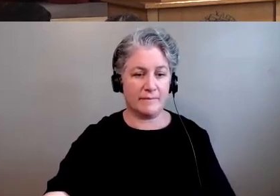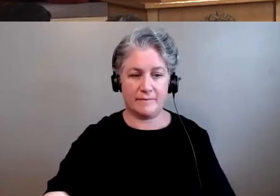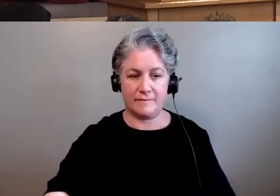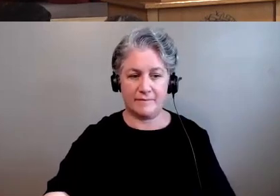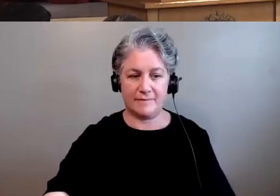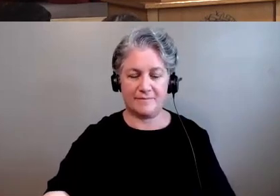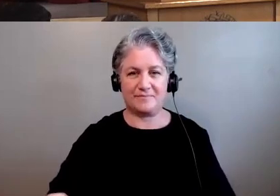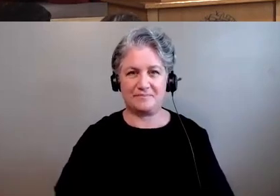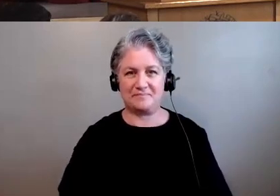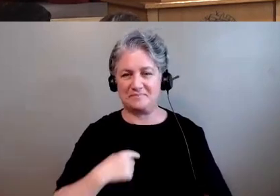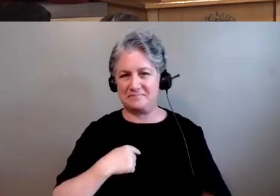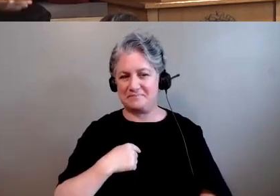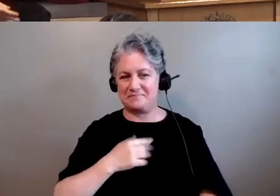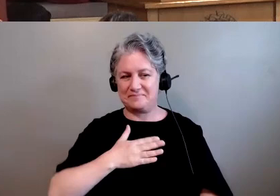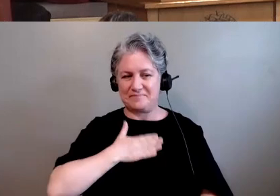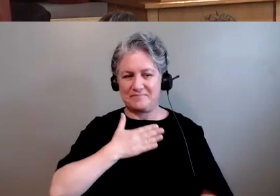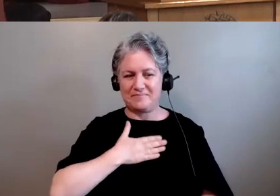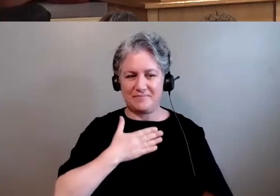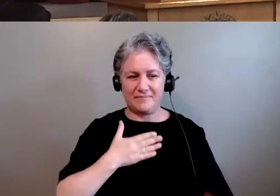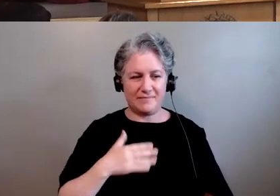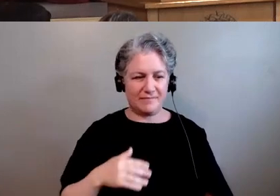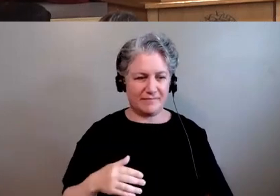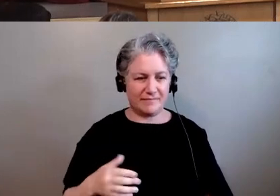It's my pleasure to